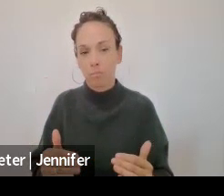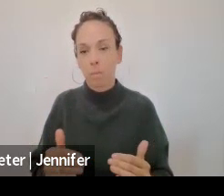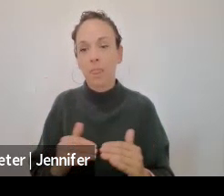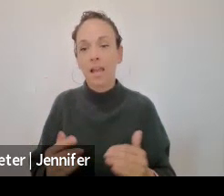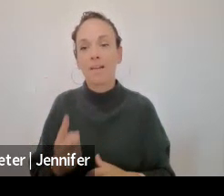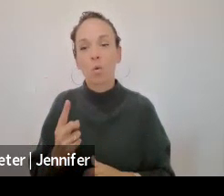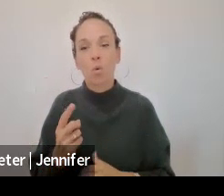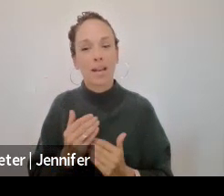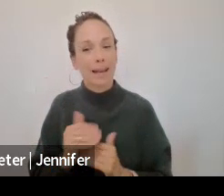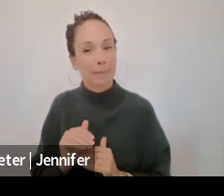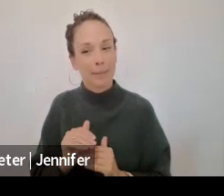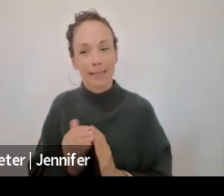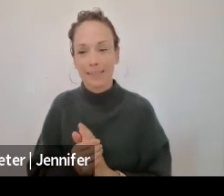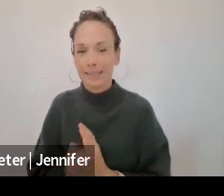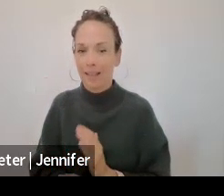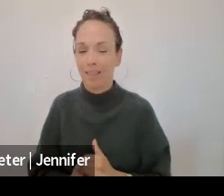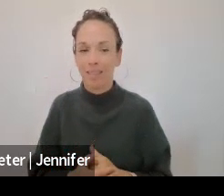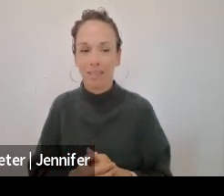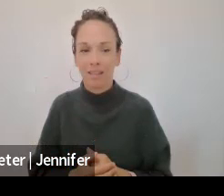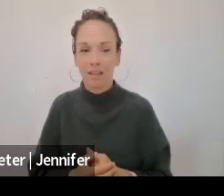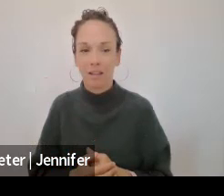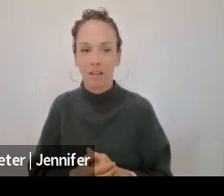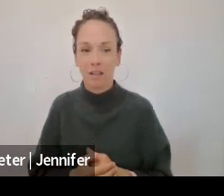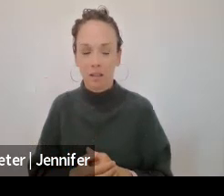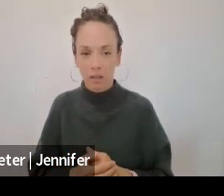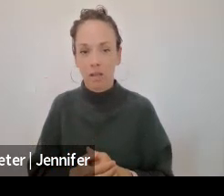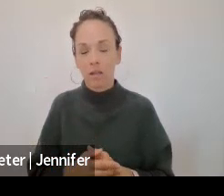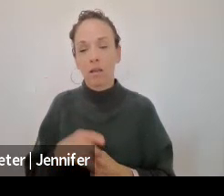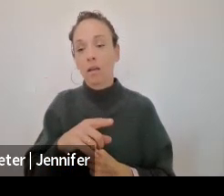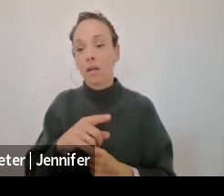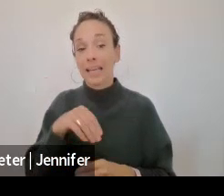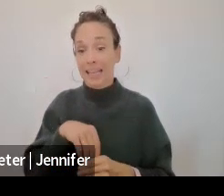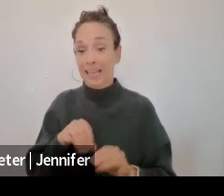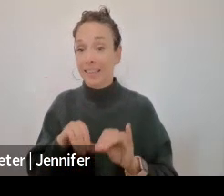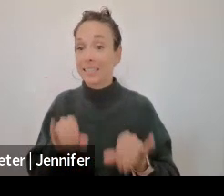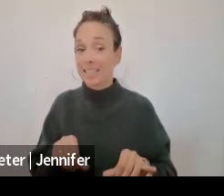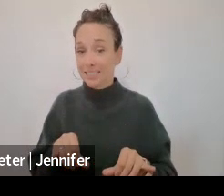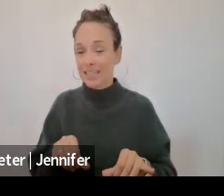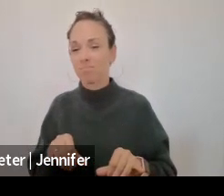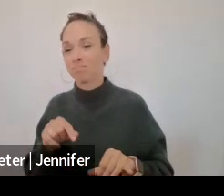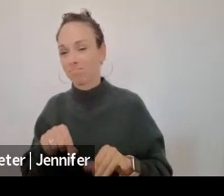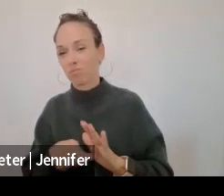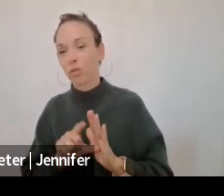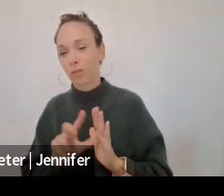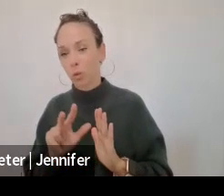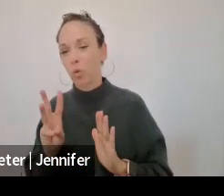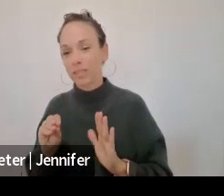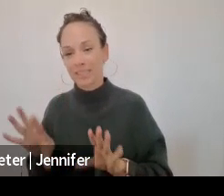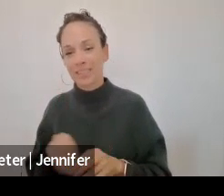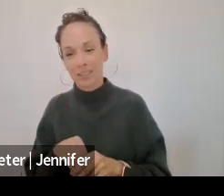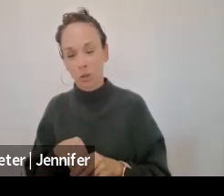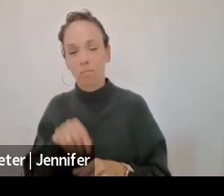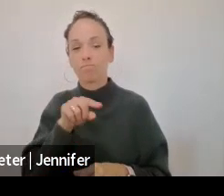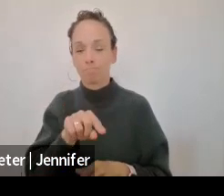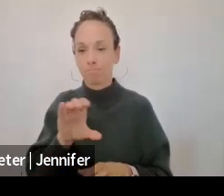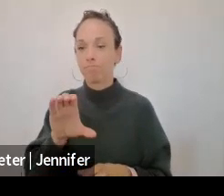level. And again, in the system, and this is also on Review 360 as a platform, it is color coded